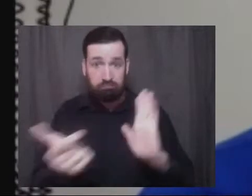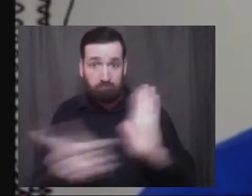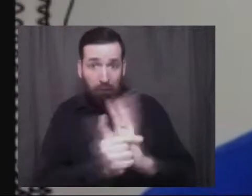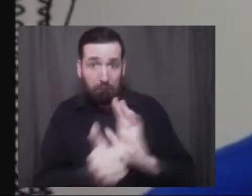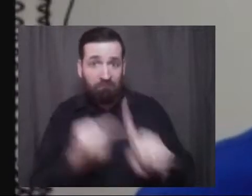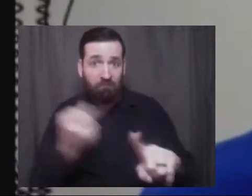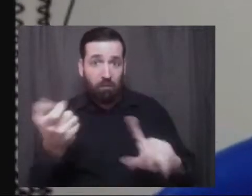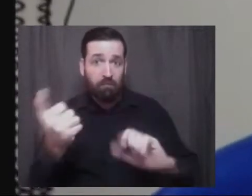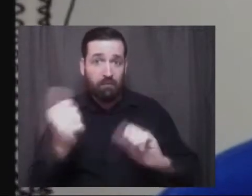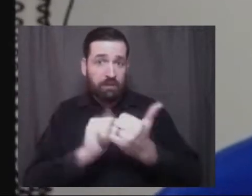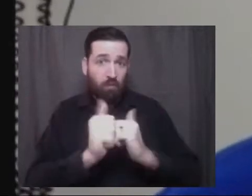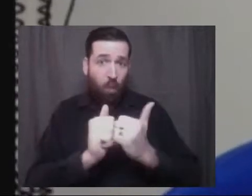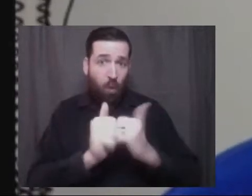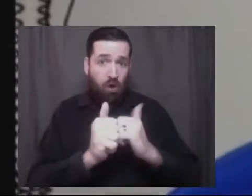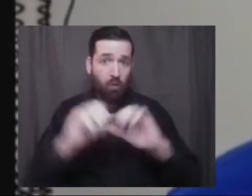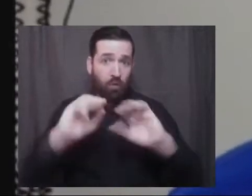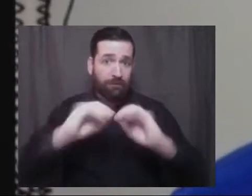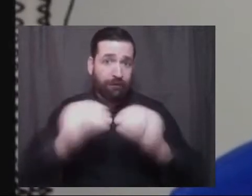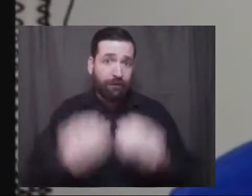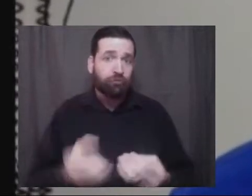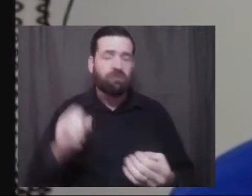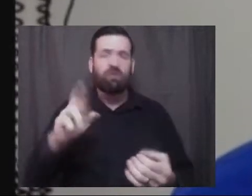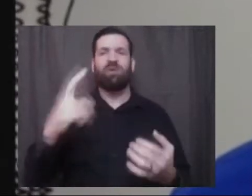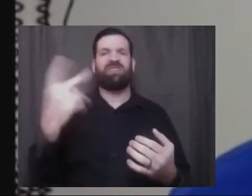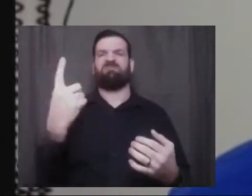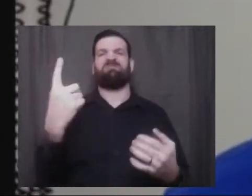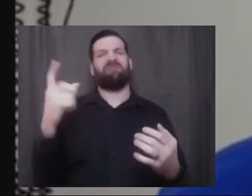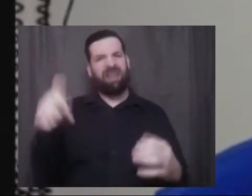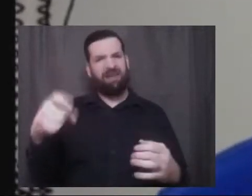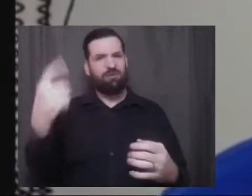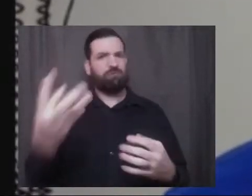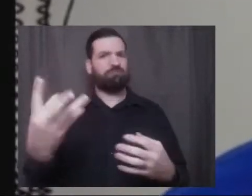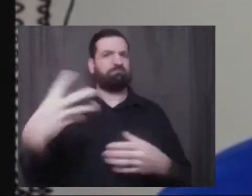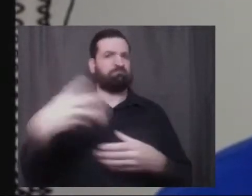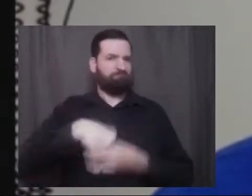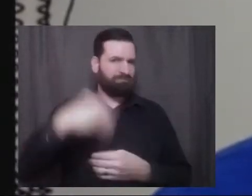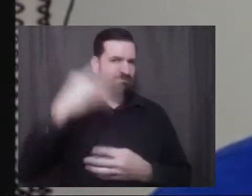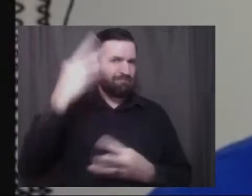sport or something like that. So you have to take those into consideration as well.